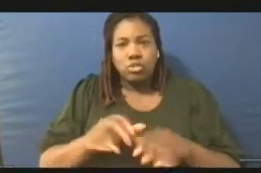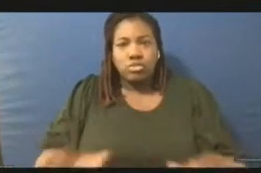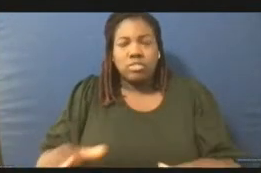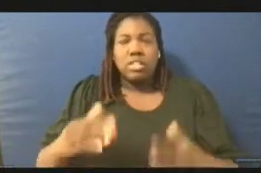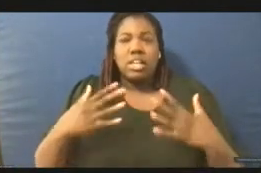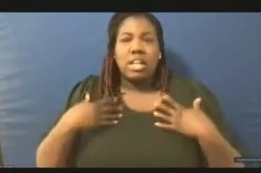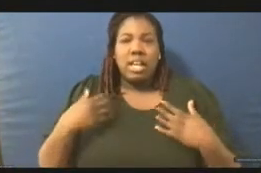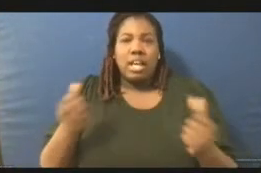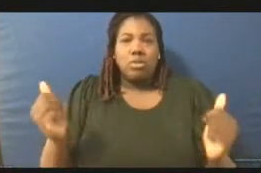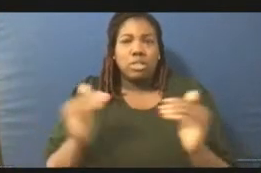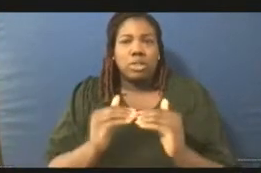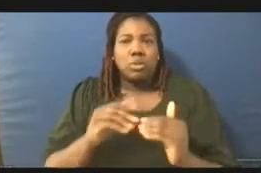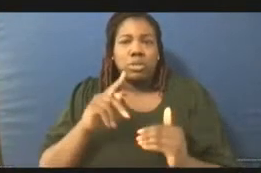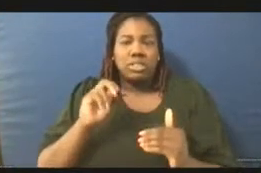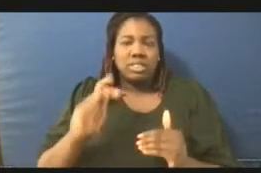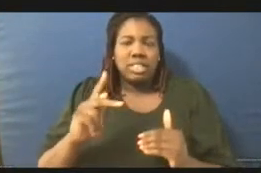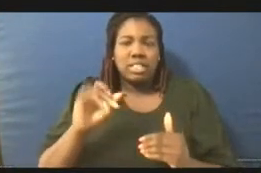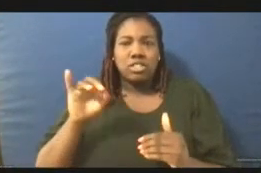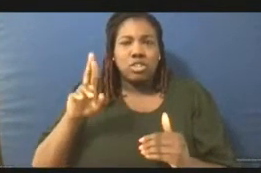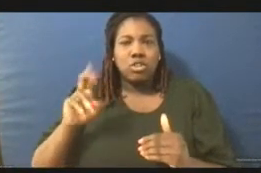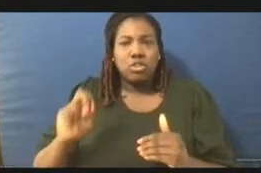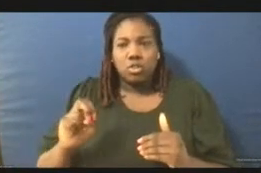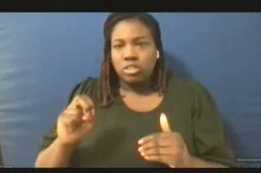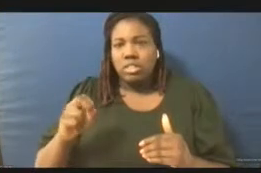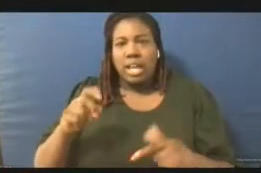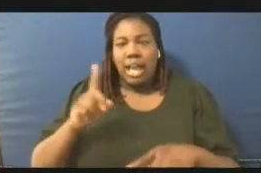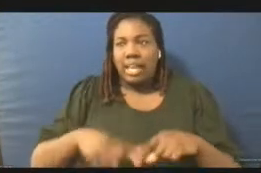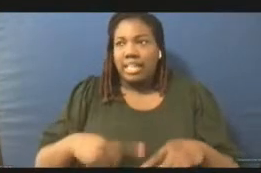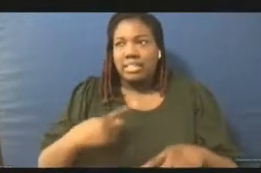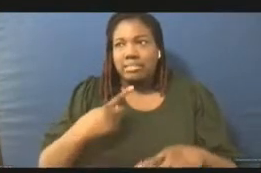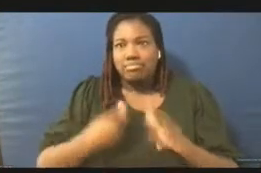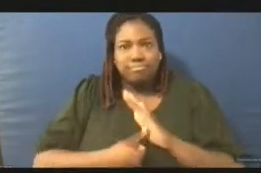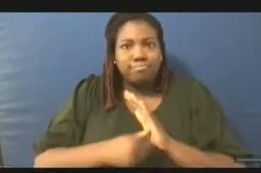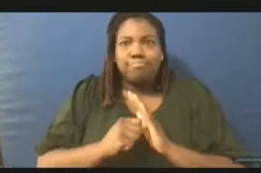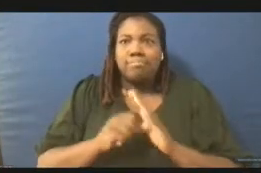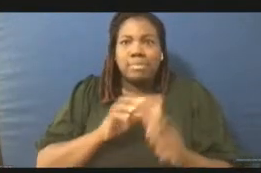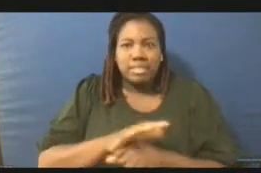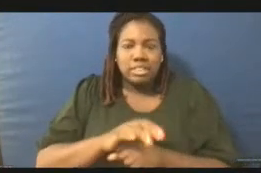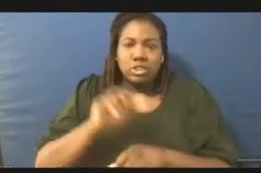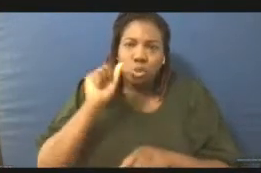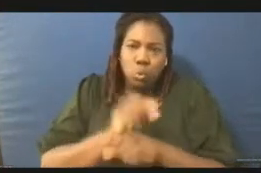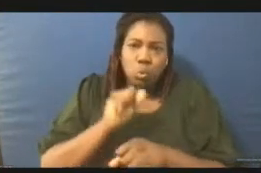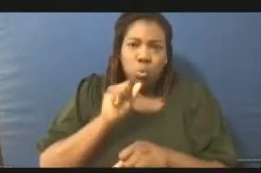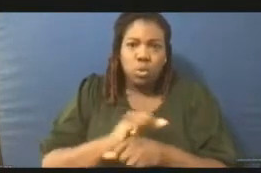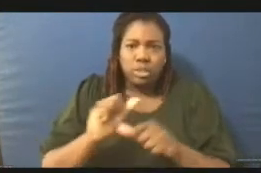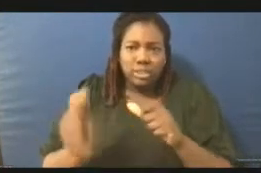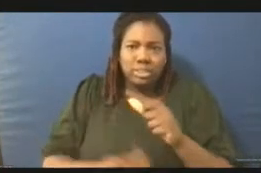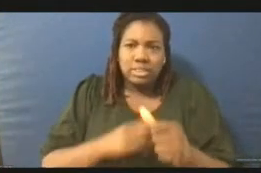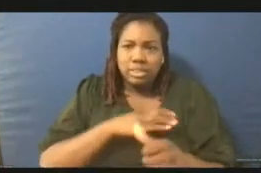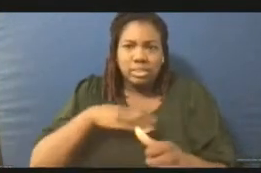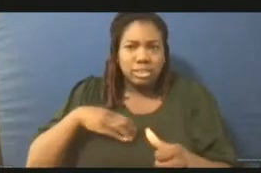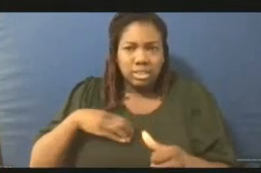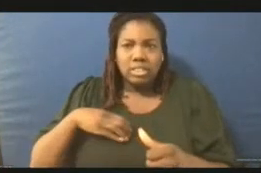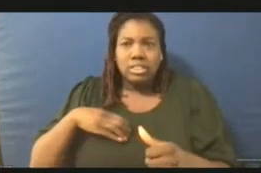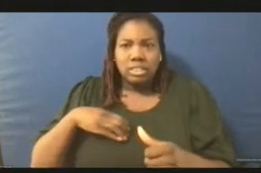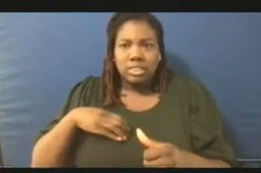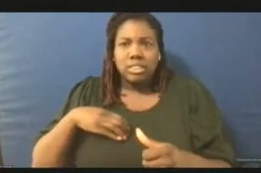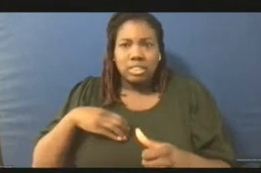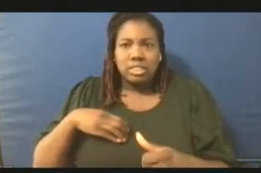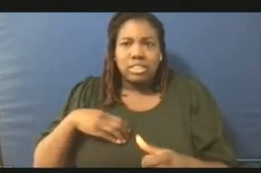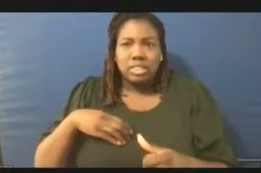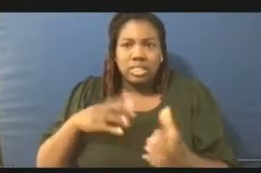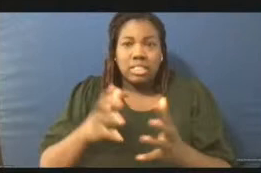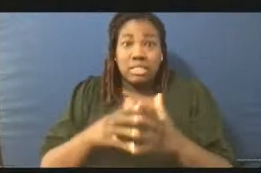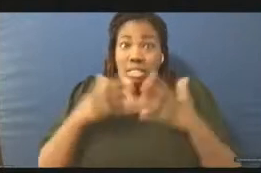Force. Especially, I cannot ever say it enough, the work that is done in subcommittee it's a